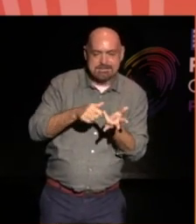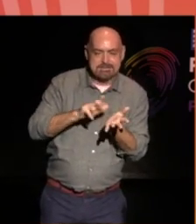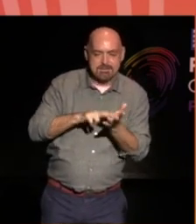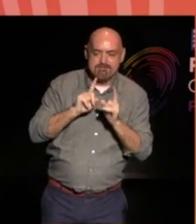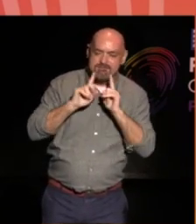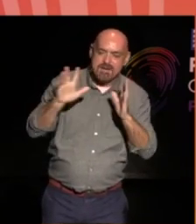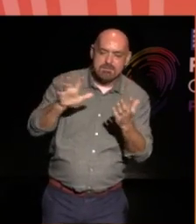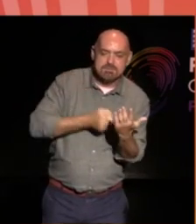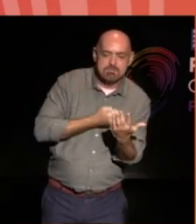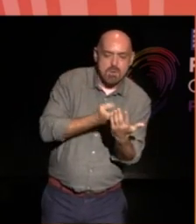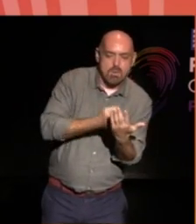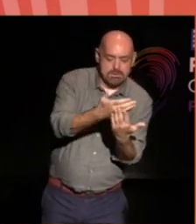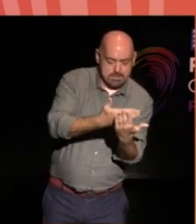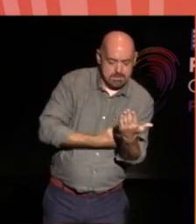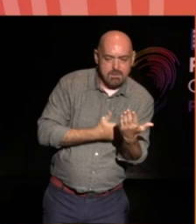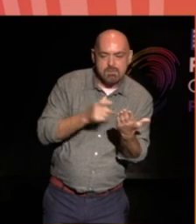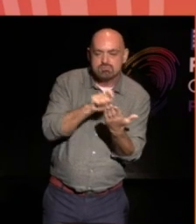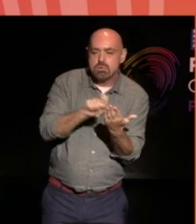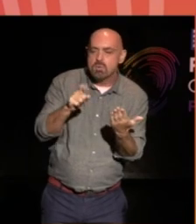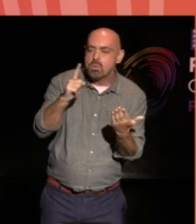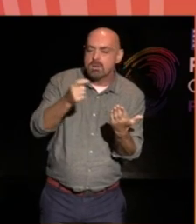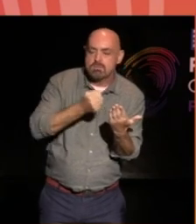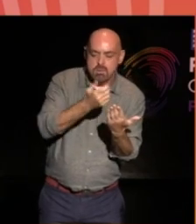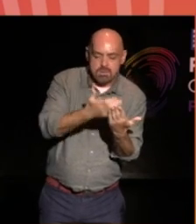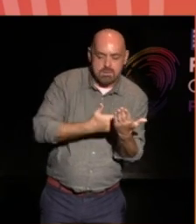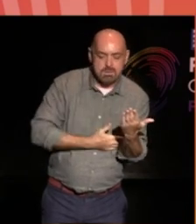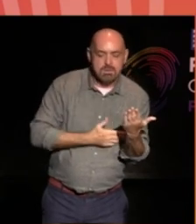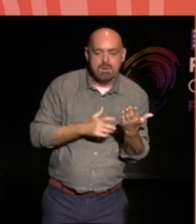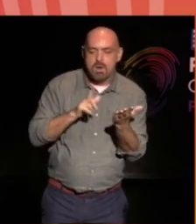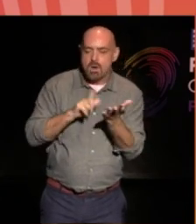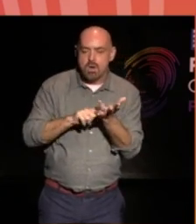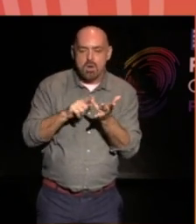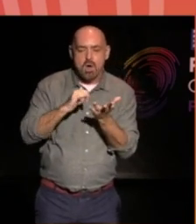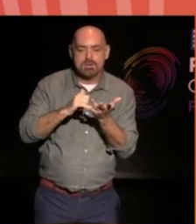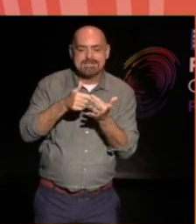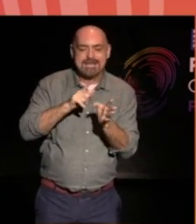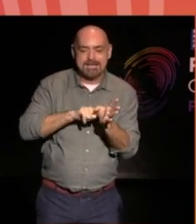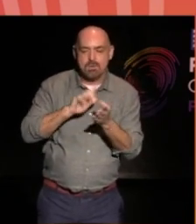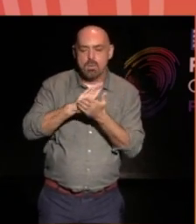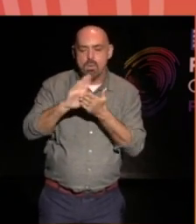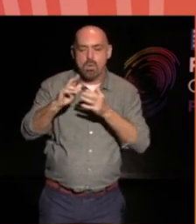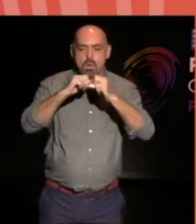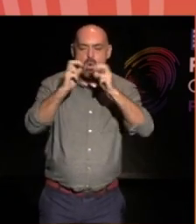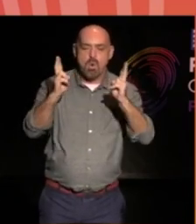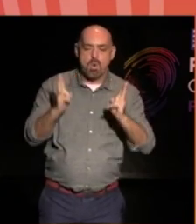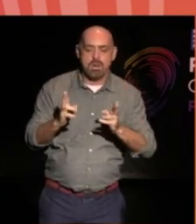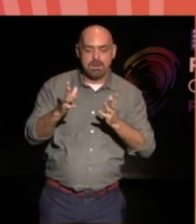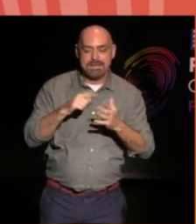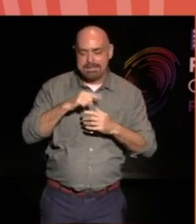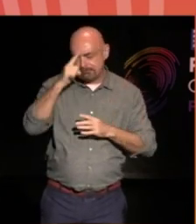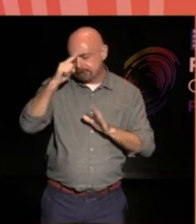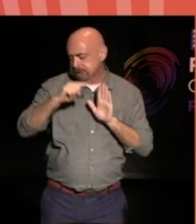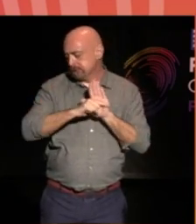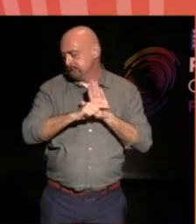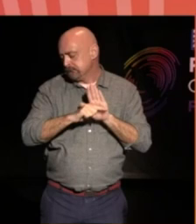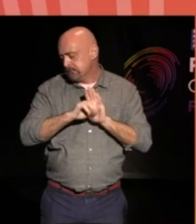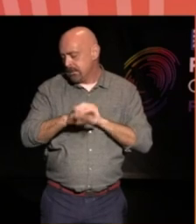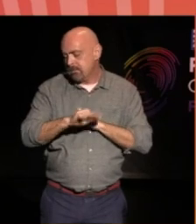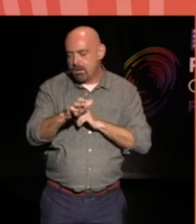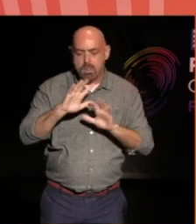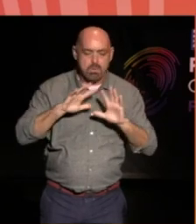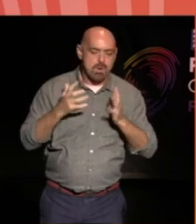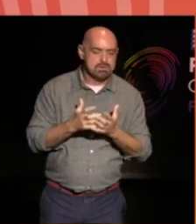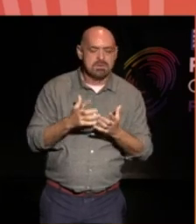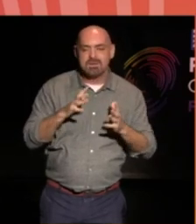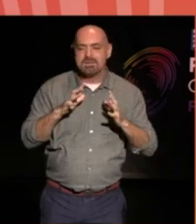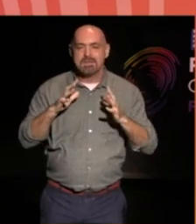he wrote this poem late in life, it was called Locksley Hall, 40 Years On, and he was so pessimistic about the world, and he said, oh, cosmos